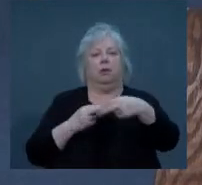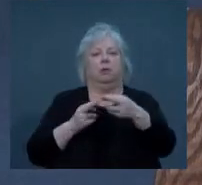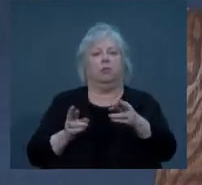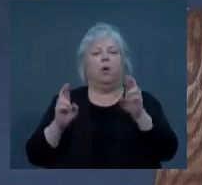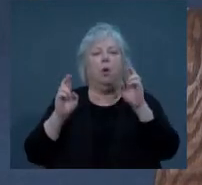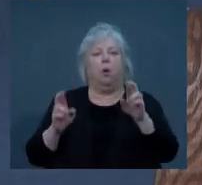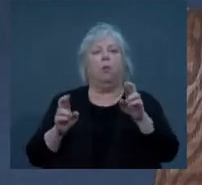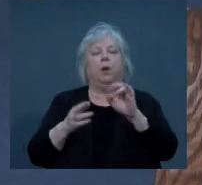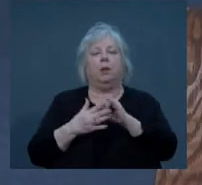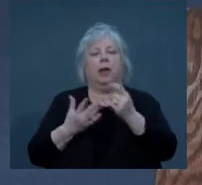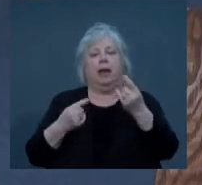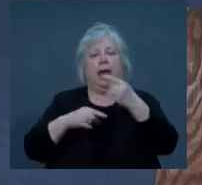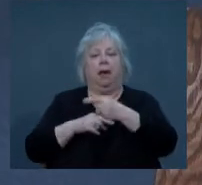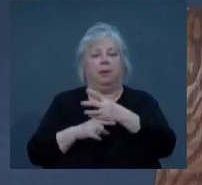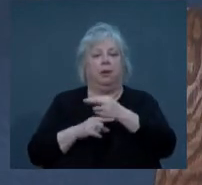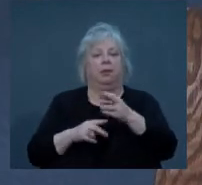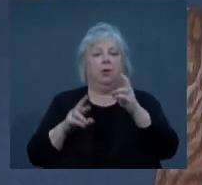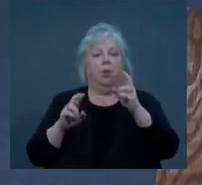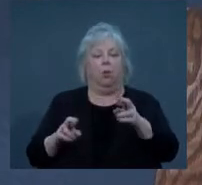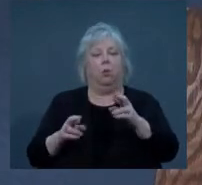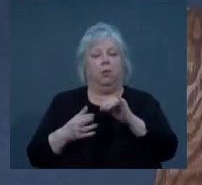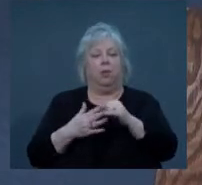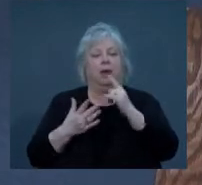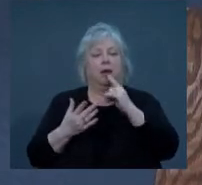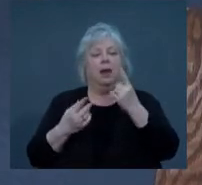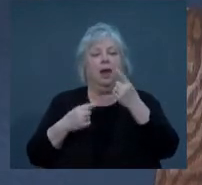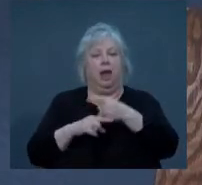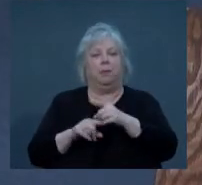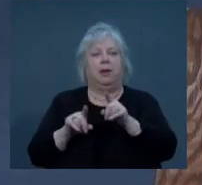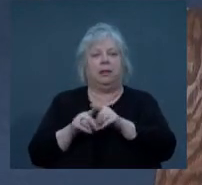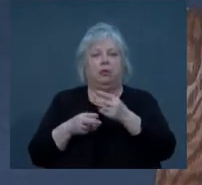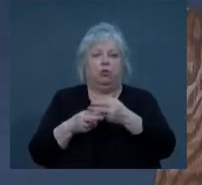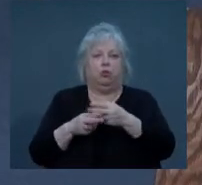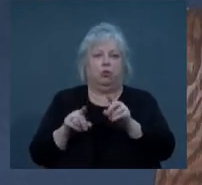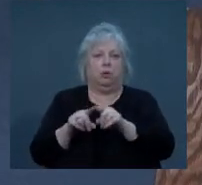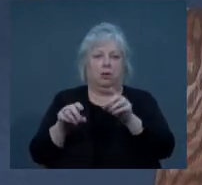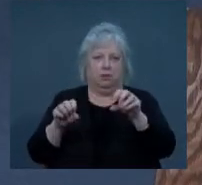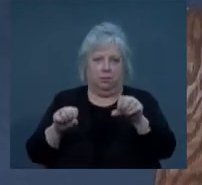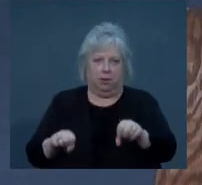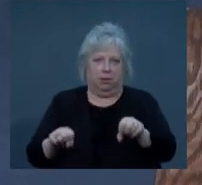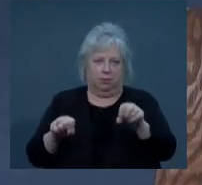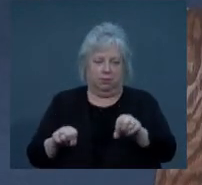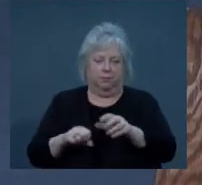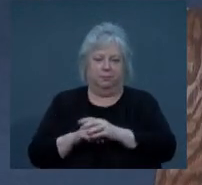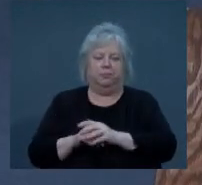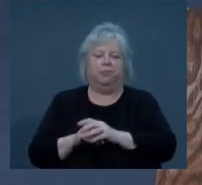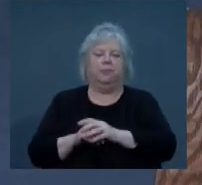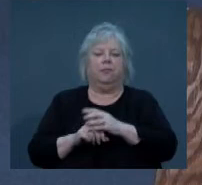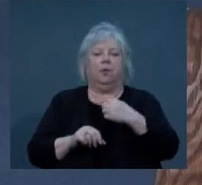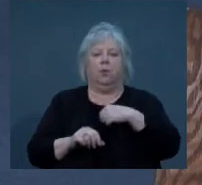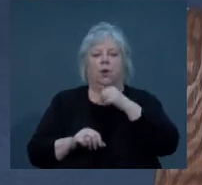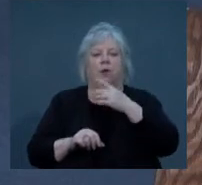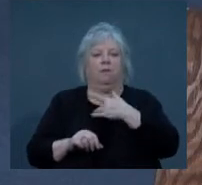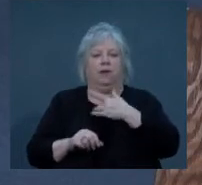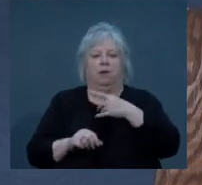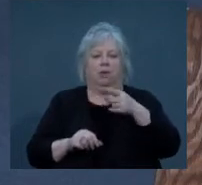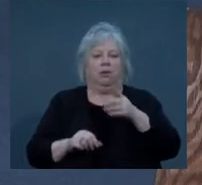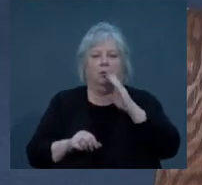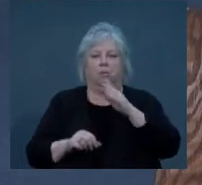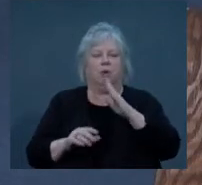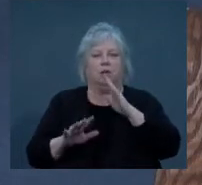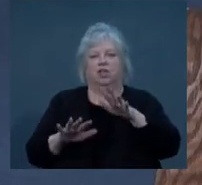hoping that happens, and hoping it happens just as soon as possible. We don't think this will